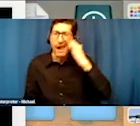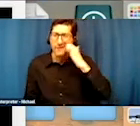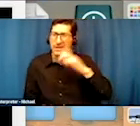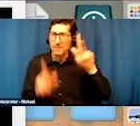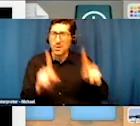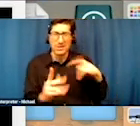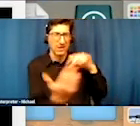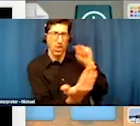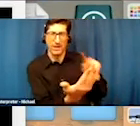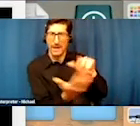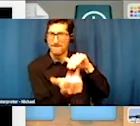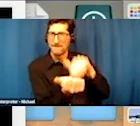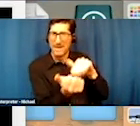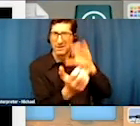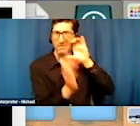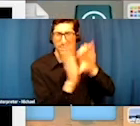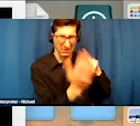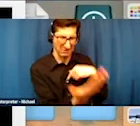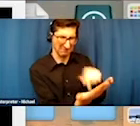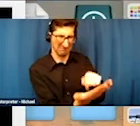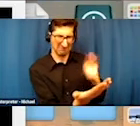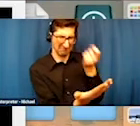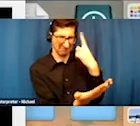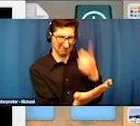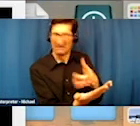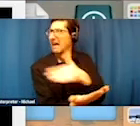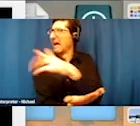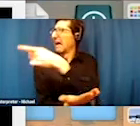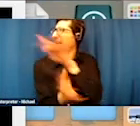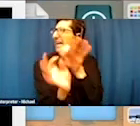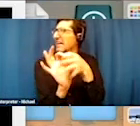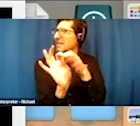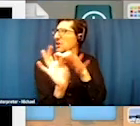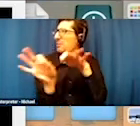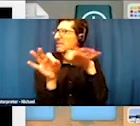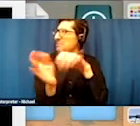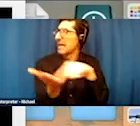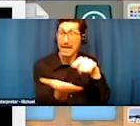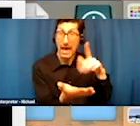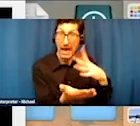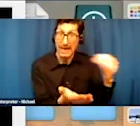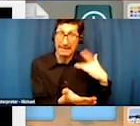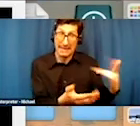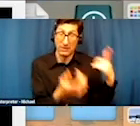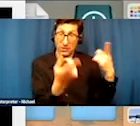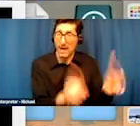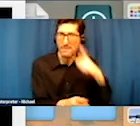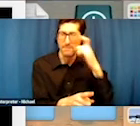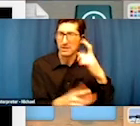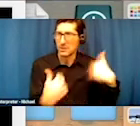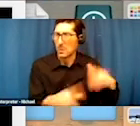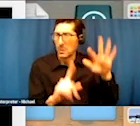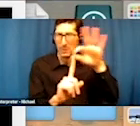They have to be interpreted. They arise out of extreme experience for the most part. And,